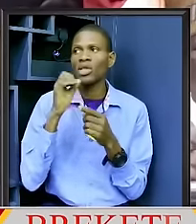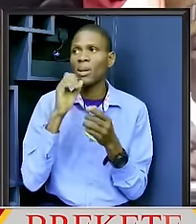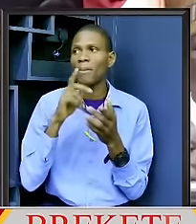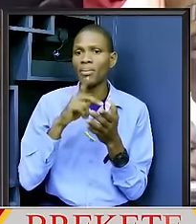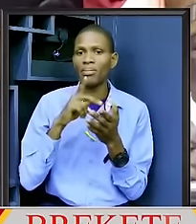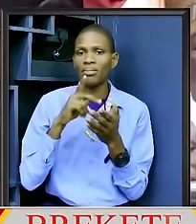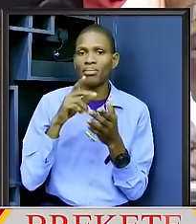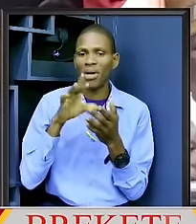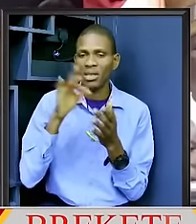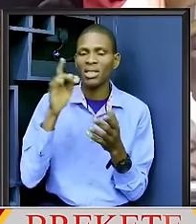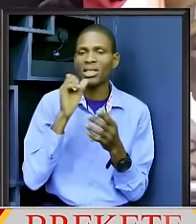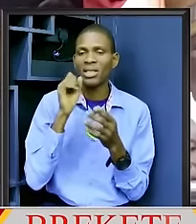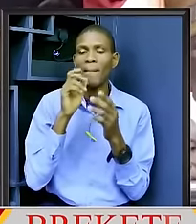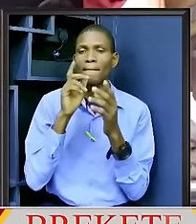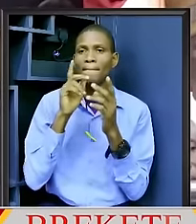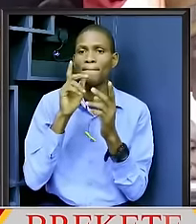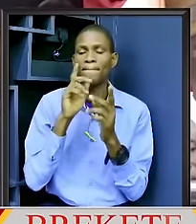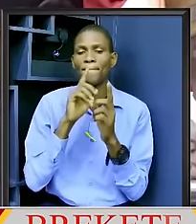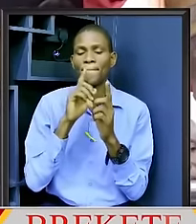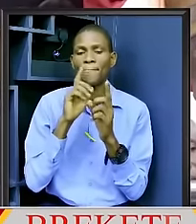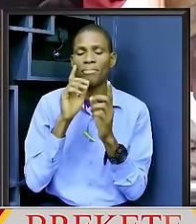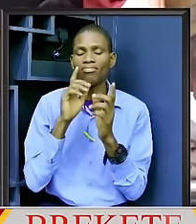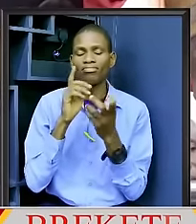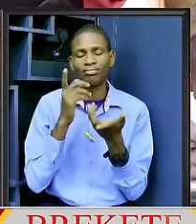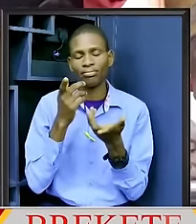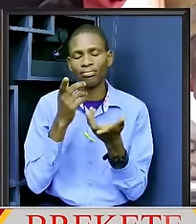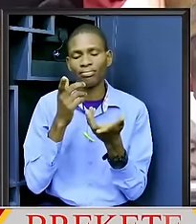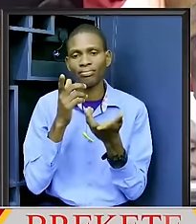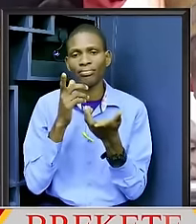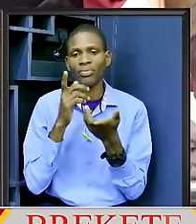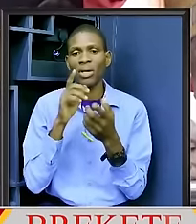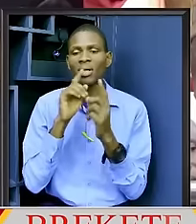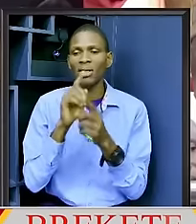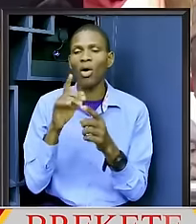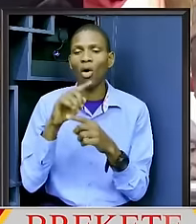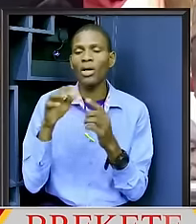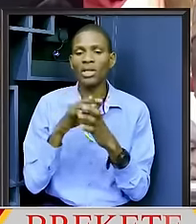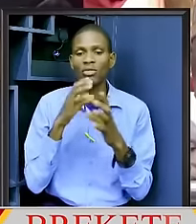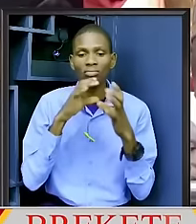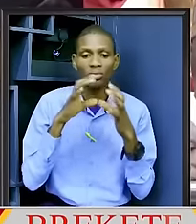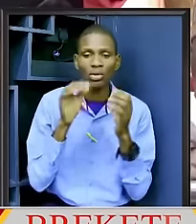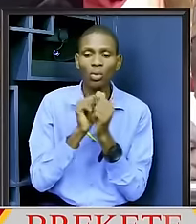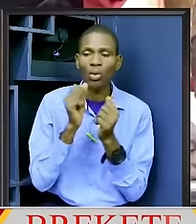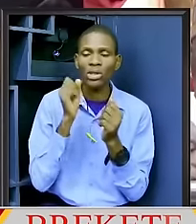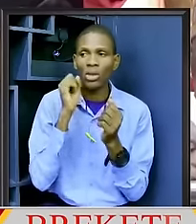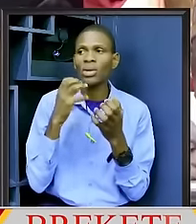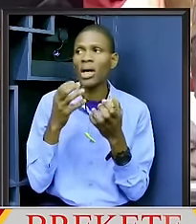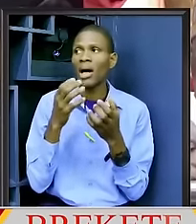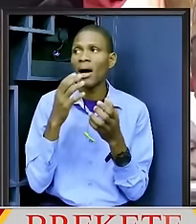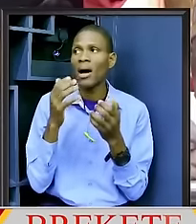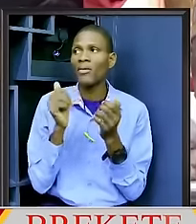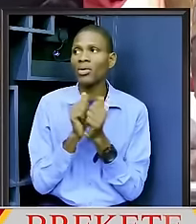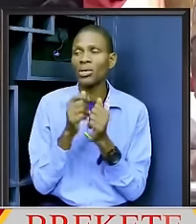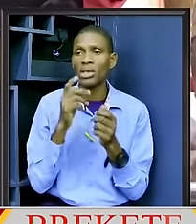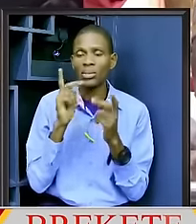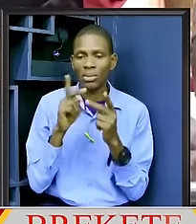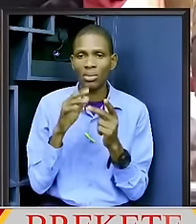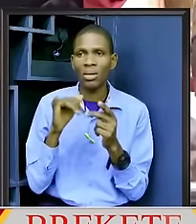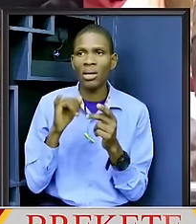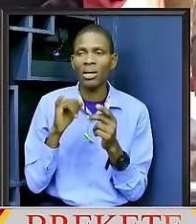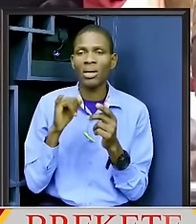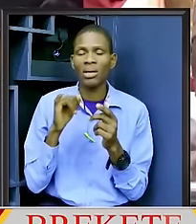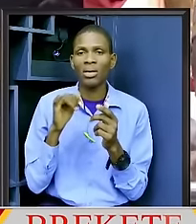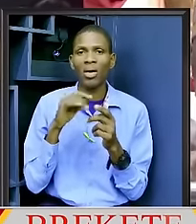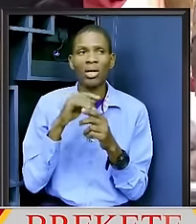phone somewhere. All the conversation she was having with the people around her, she didn't know that